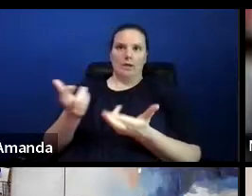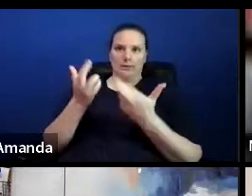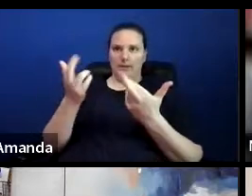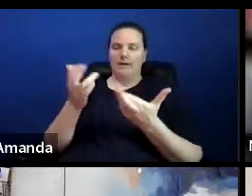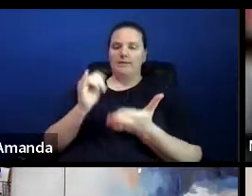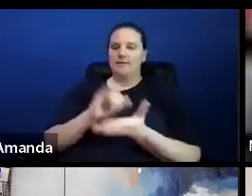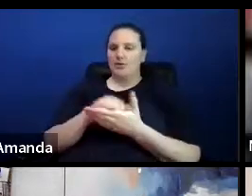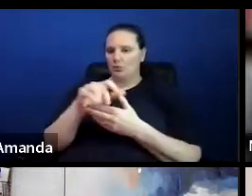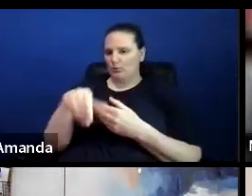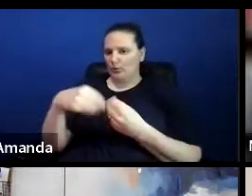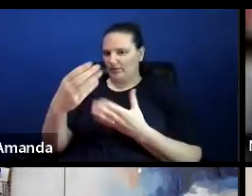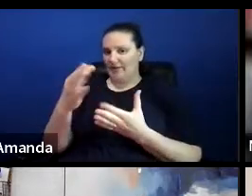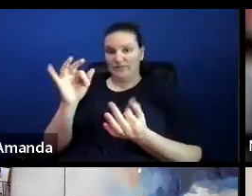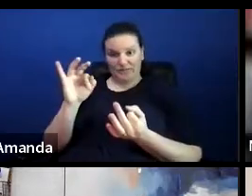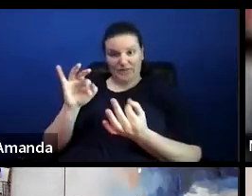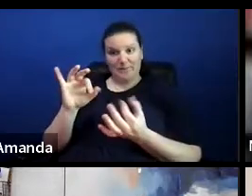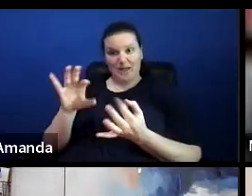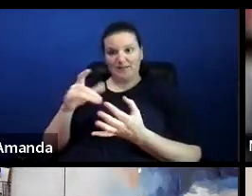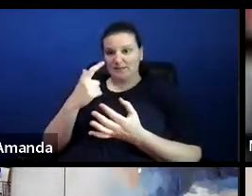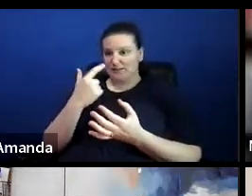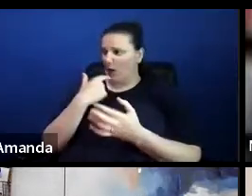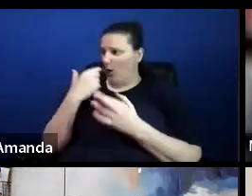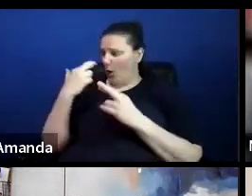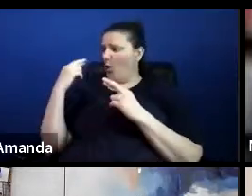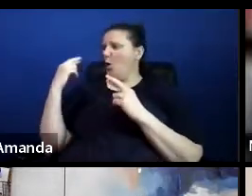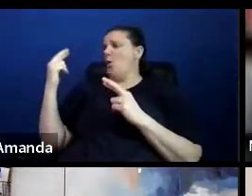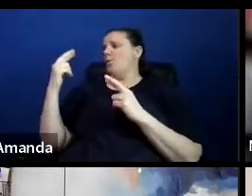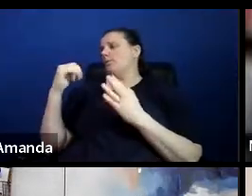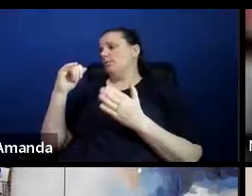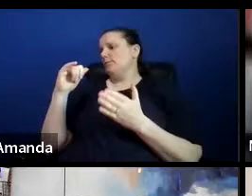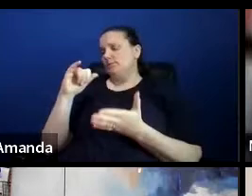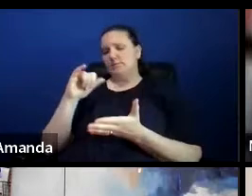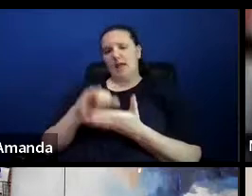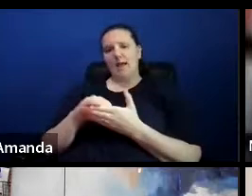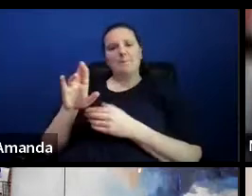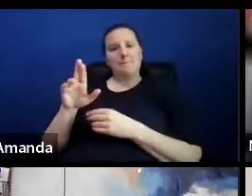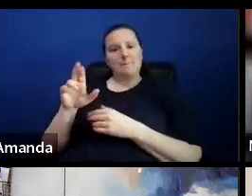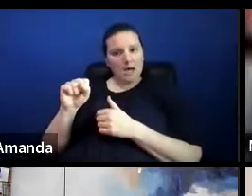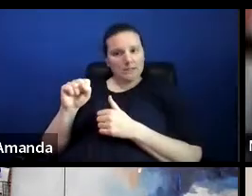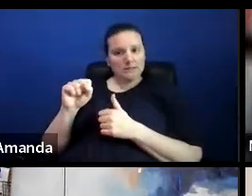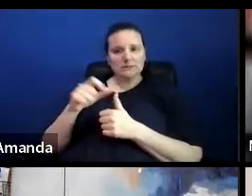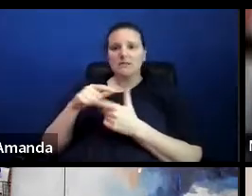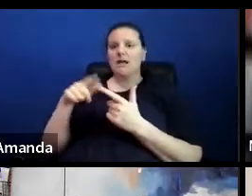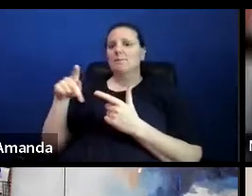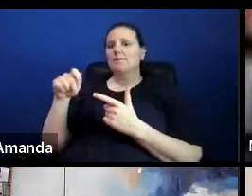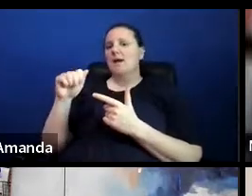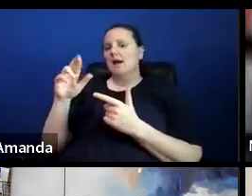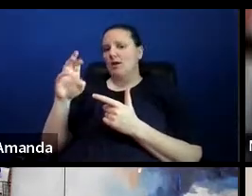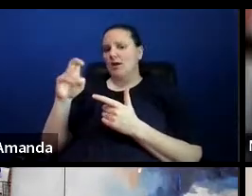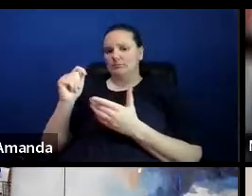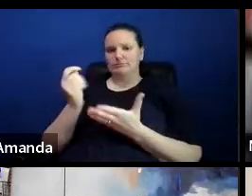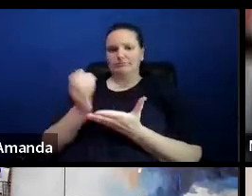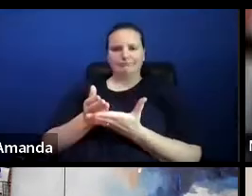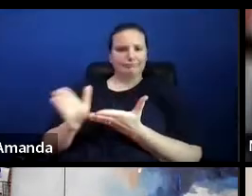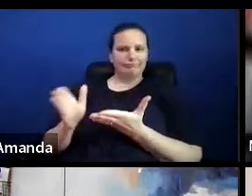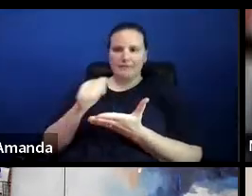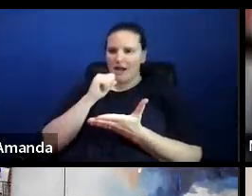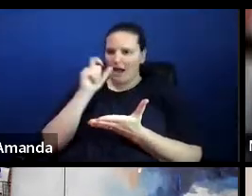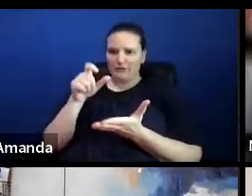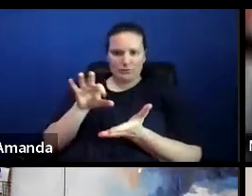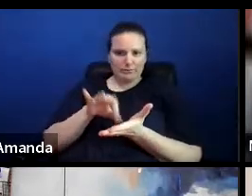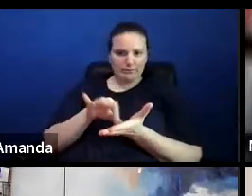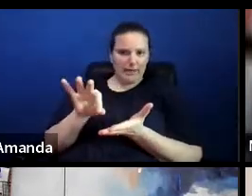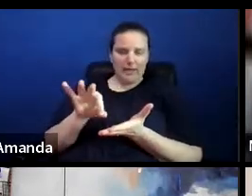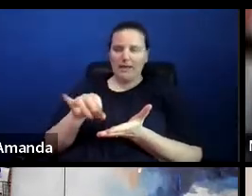that you provide that feedback and say you hope that buses and paratransit are exempted or discounted